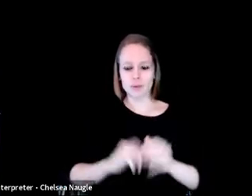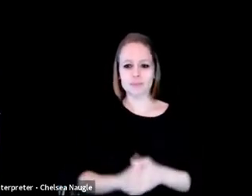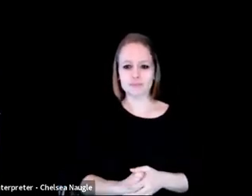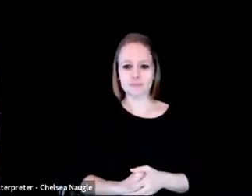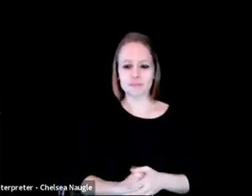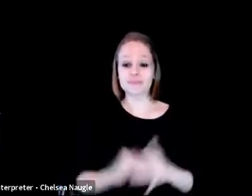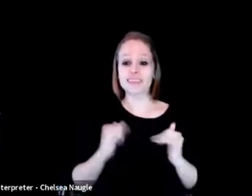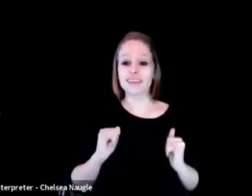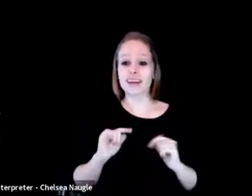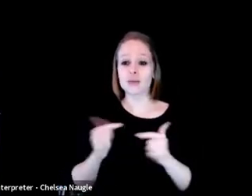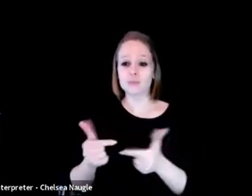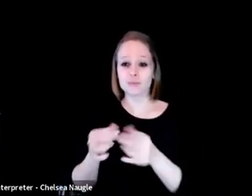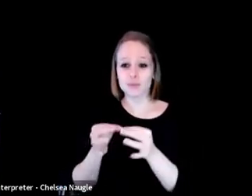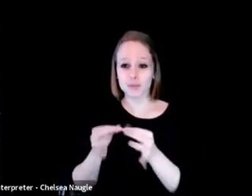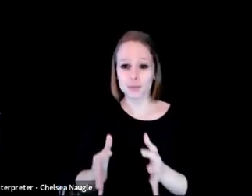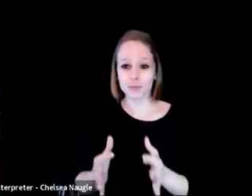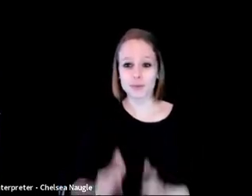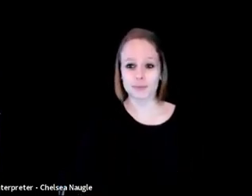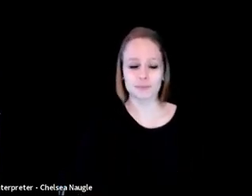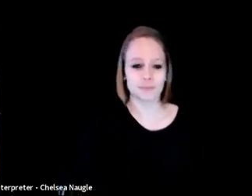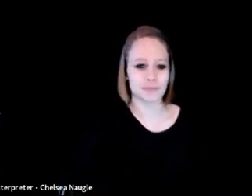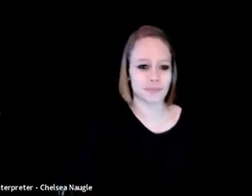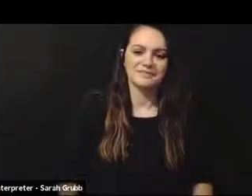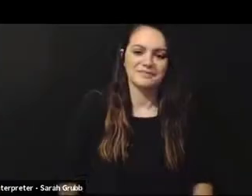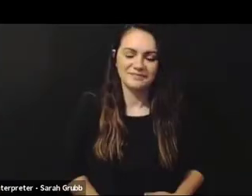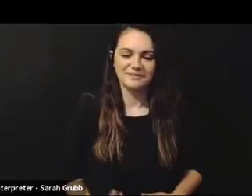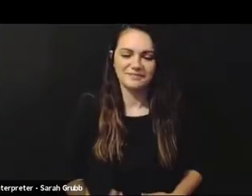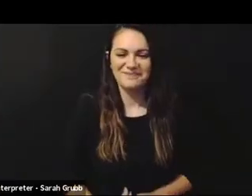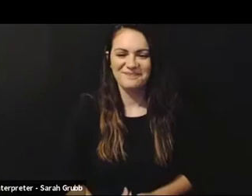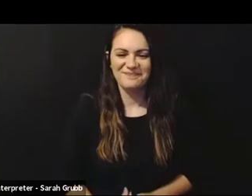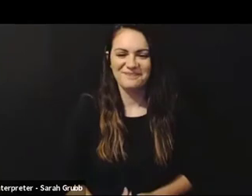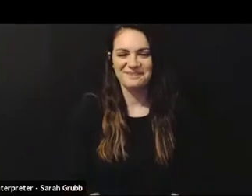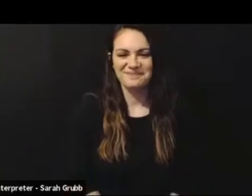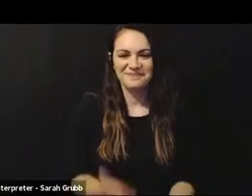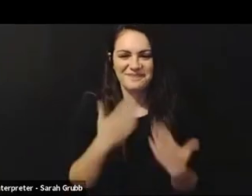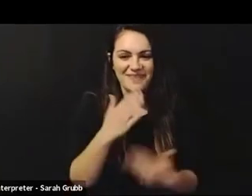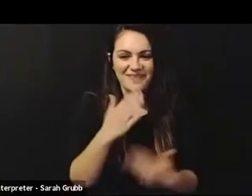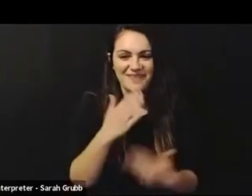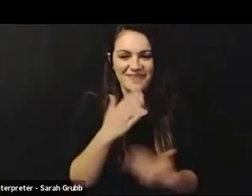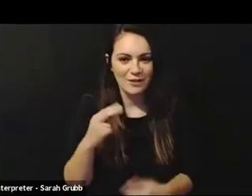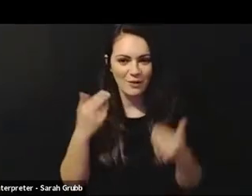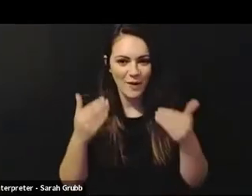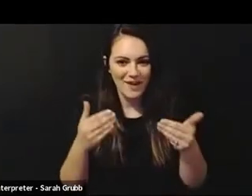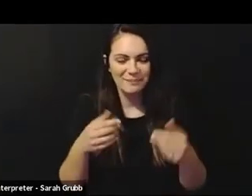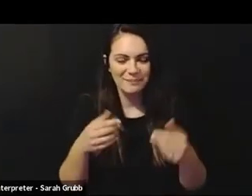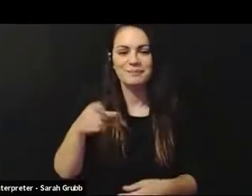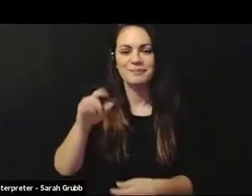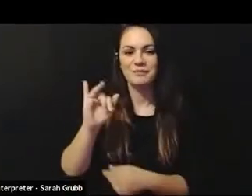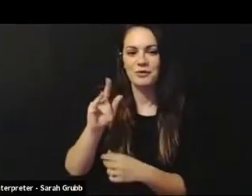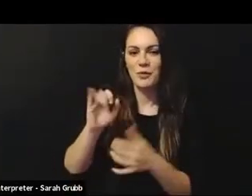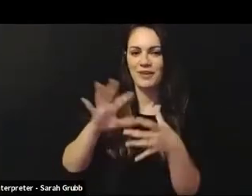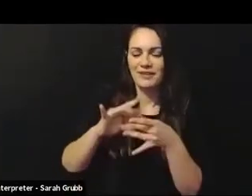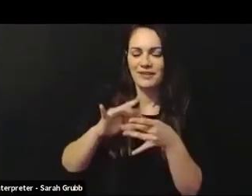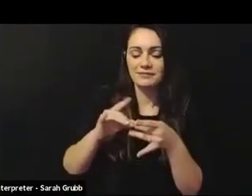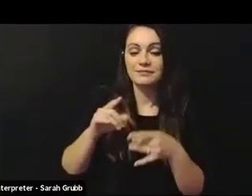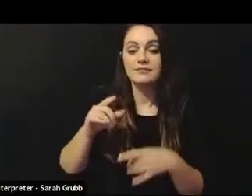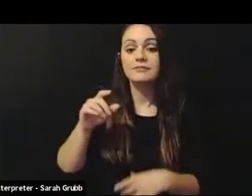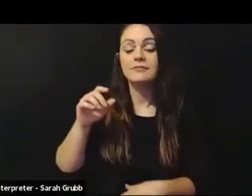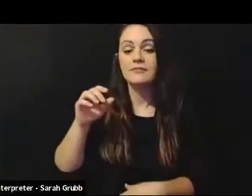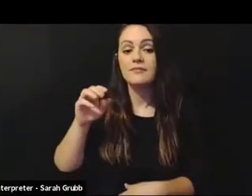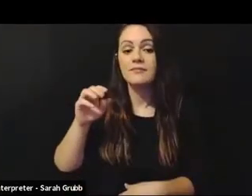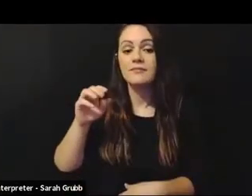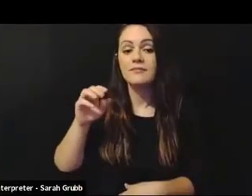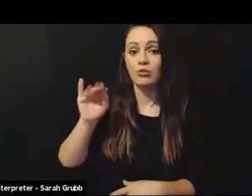an interpreter switch, please. Perfect. Thank you. All right. So, and then what Maurice and I finish up with at the end of